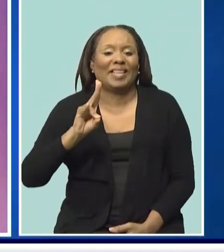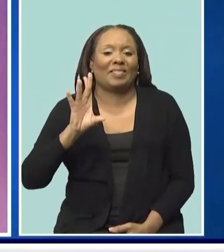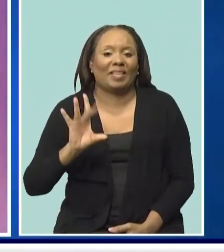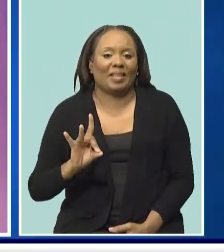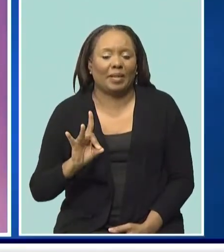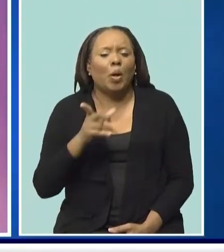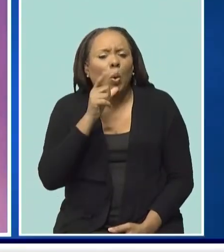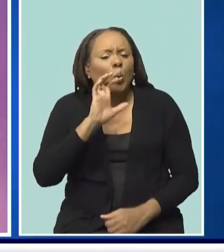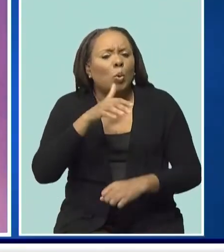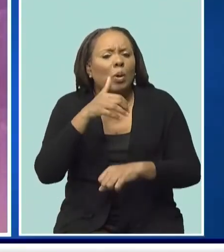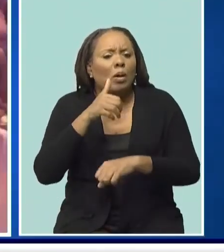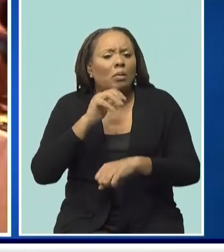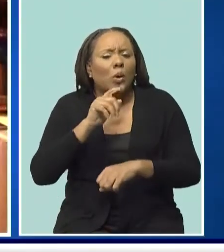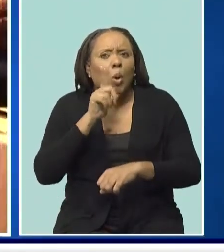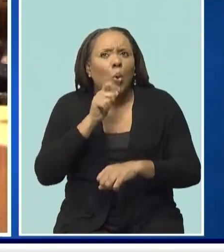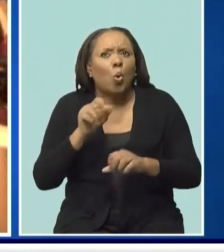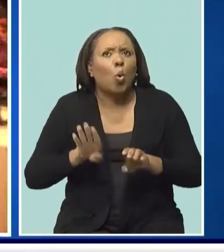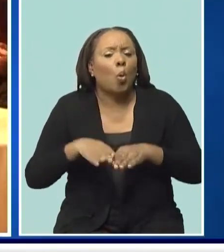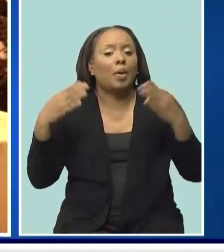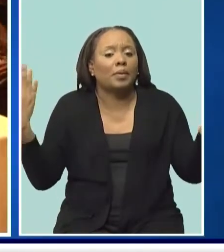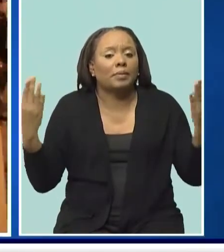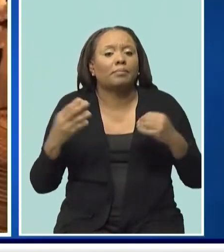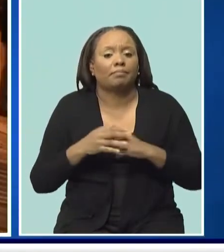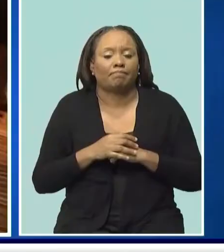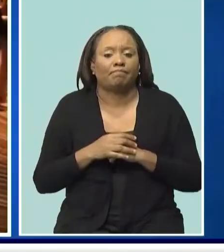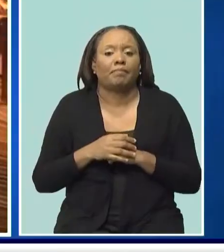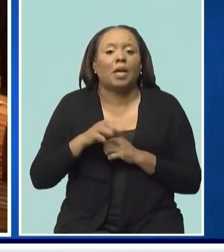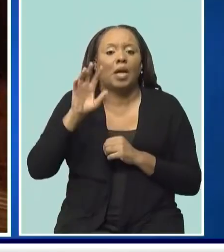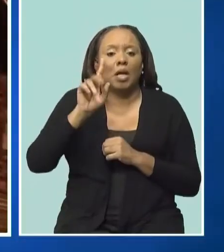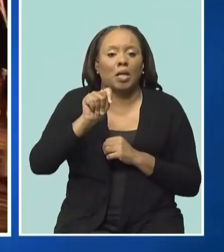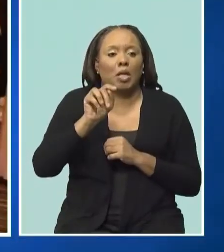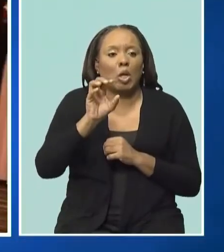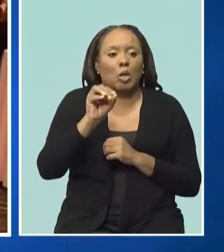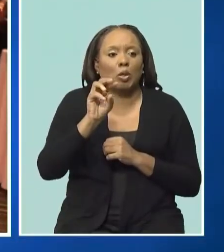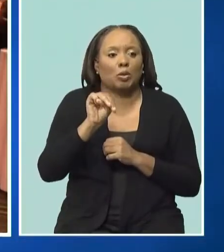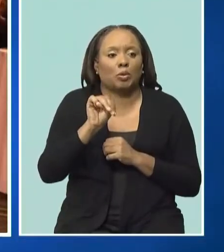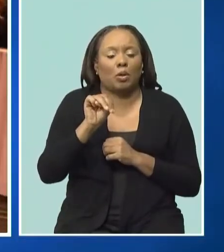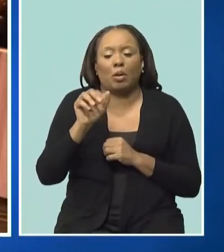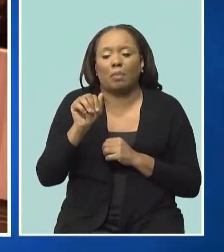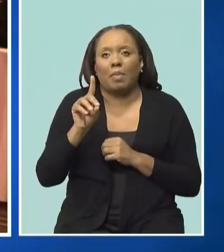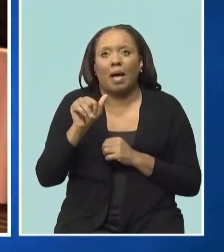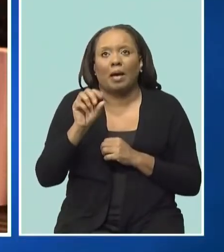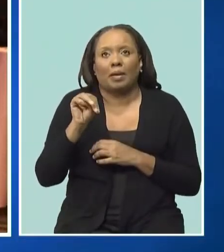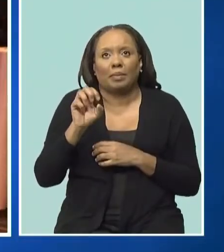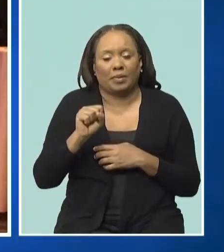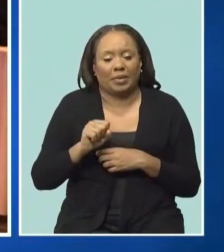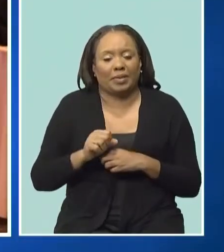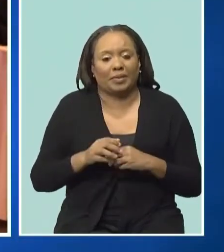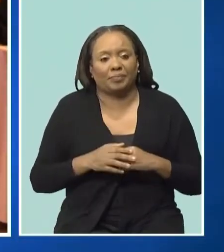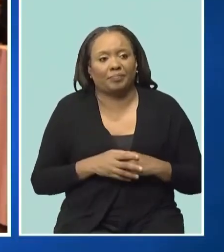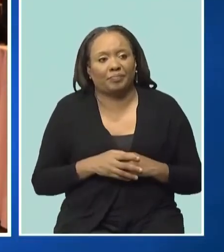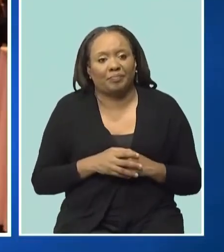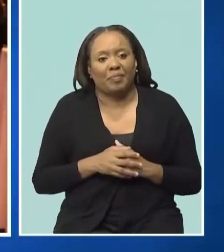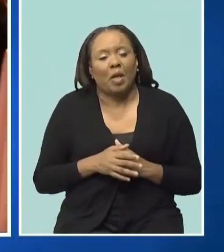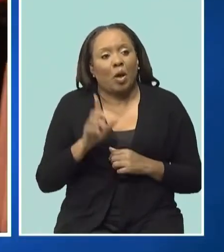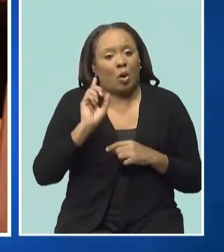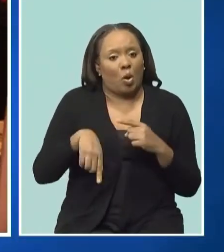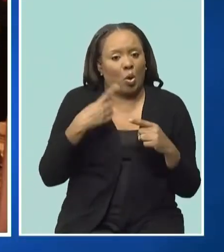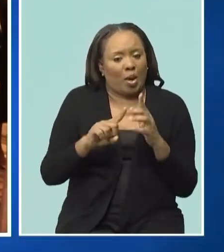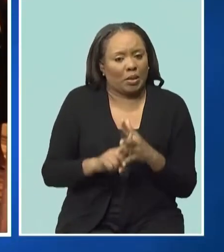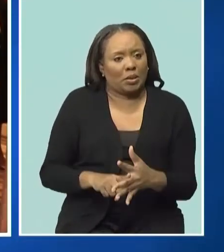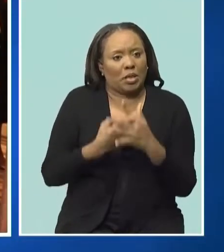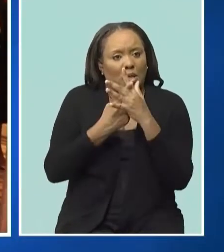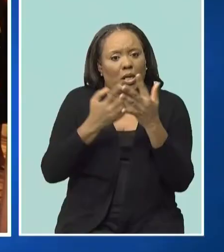Minister Tom Adams, and the Chief Executive Officer told the audience from humble beginnings as a general insurance company, it is